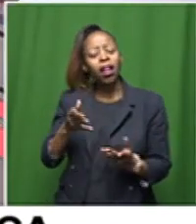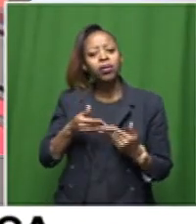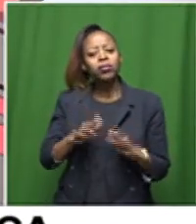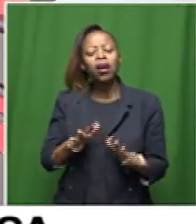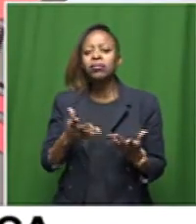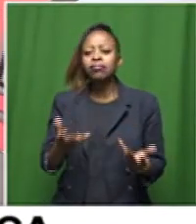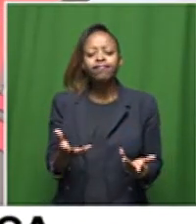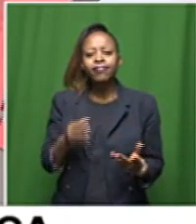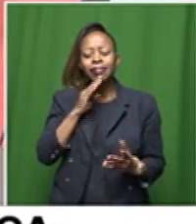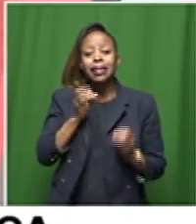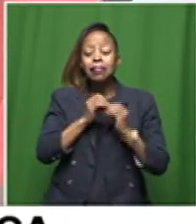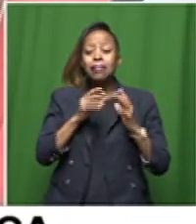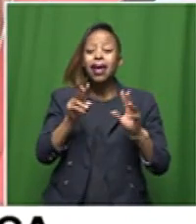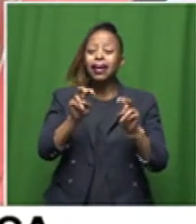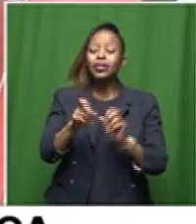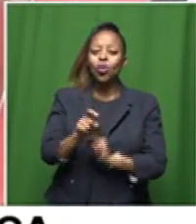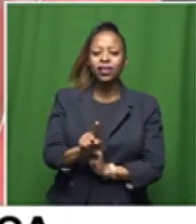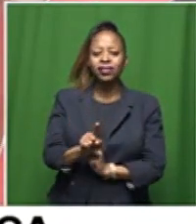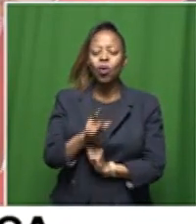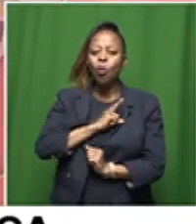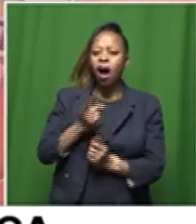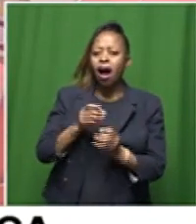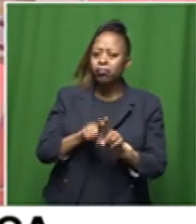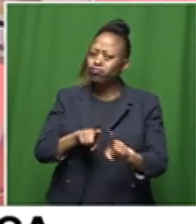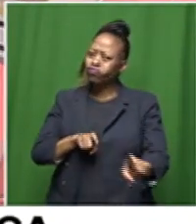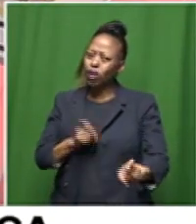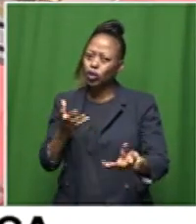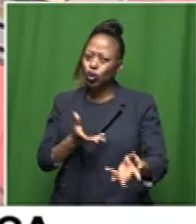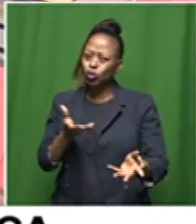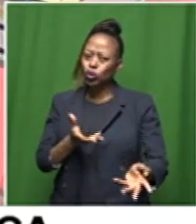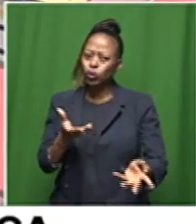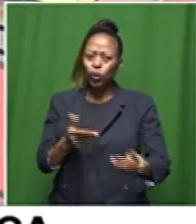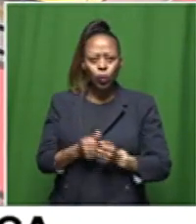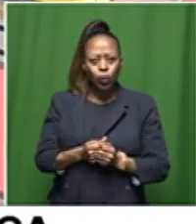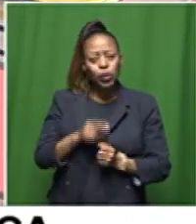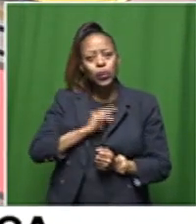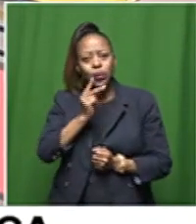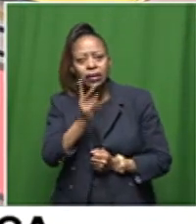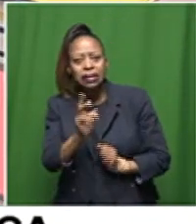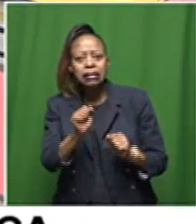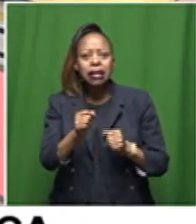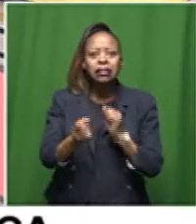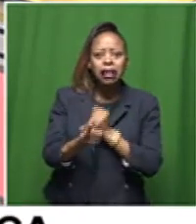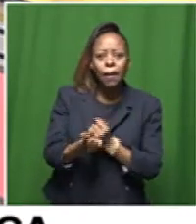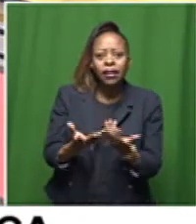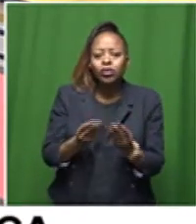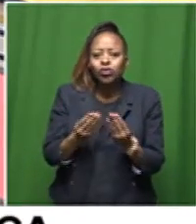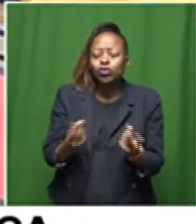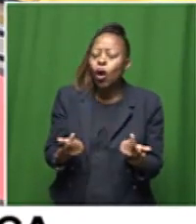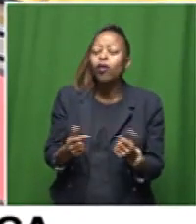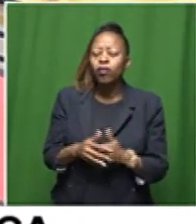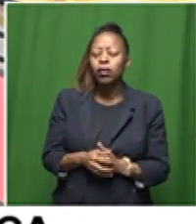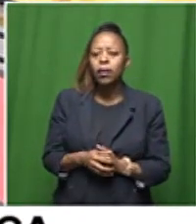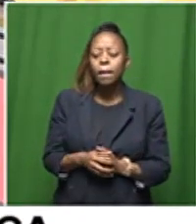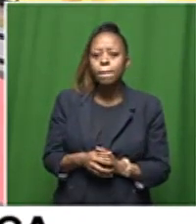what some of these big issues that have contributed to the backlog are that you've realized and recognized on your end.